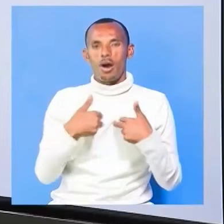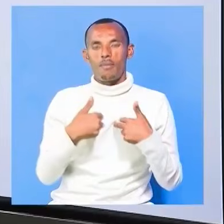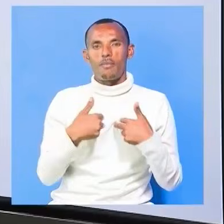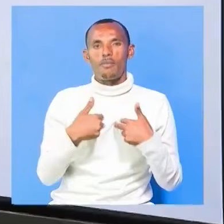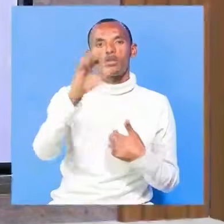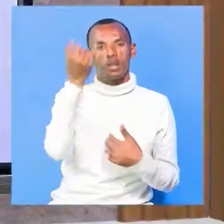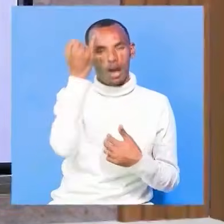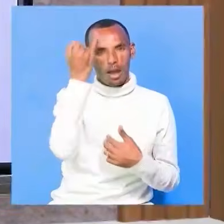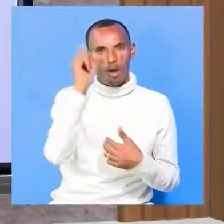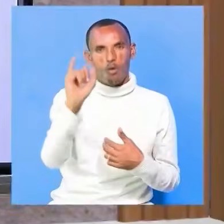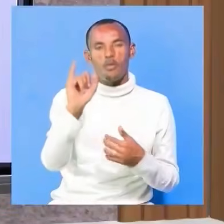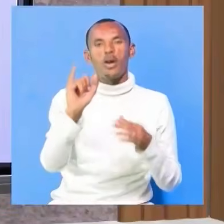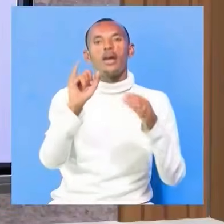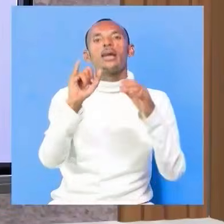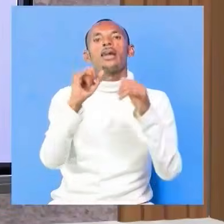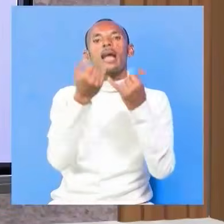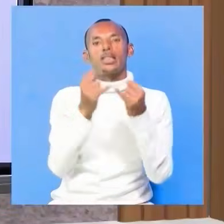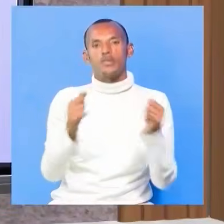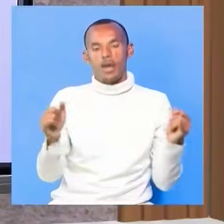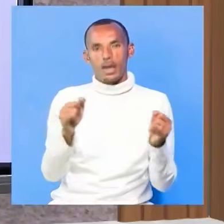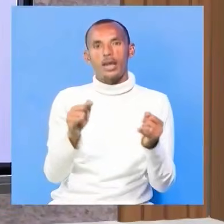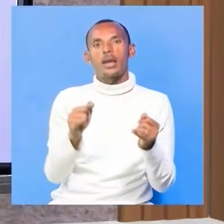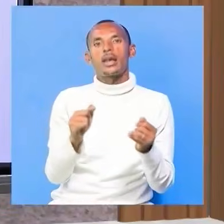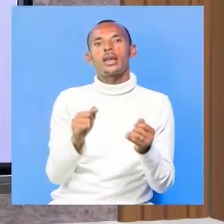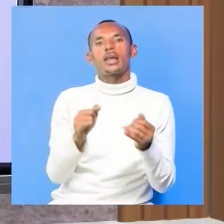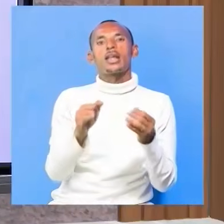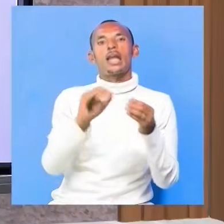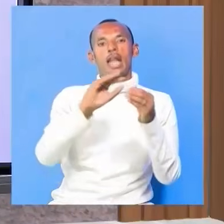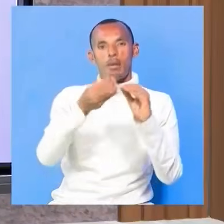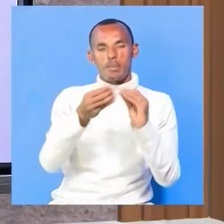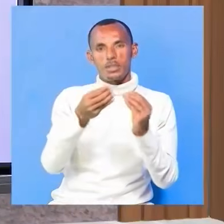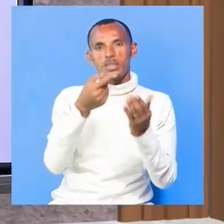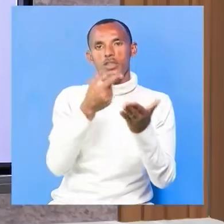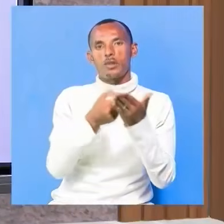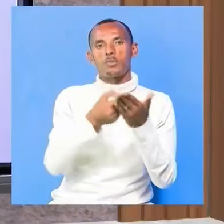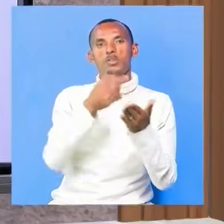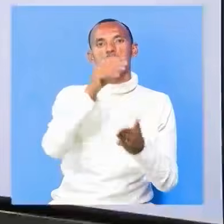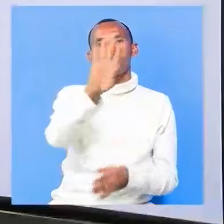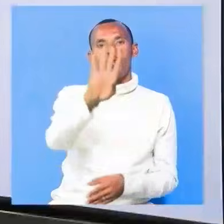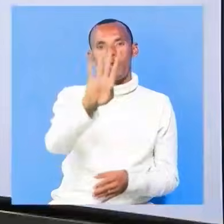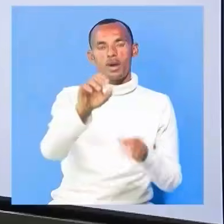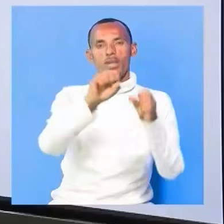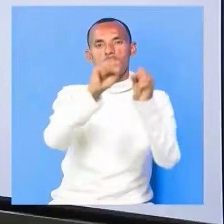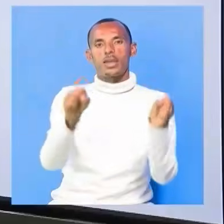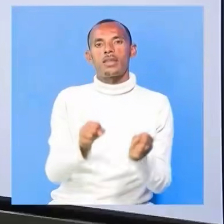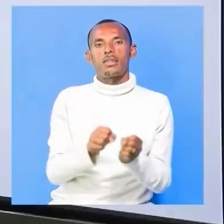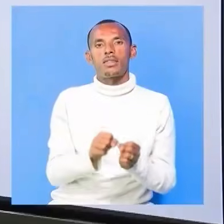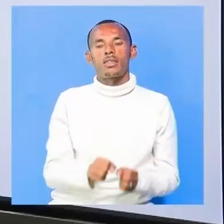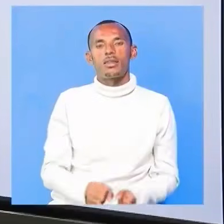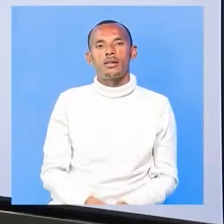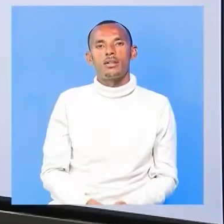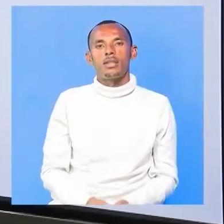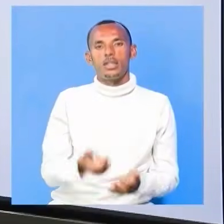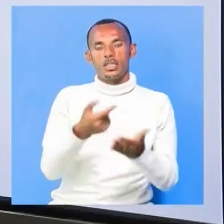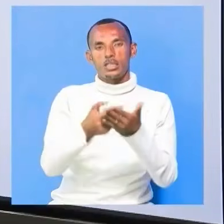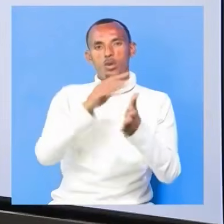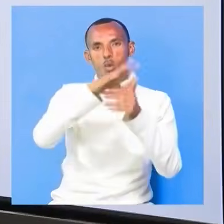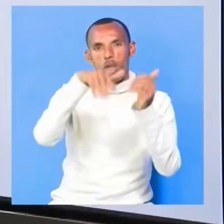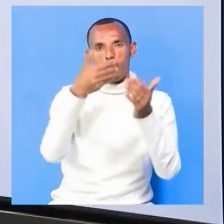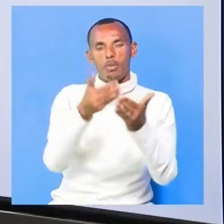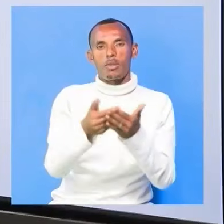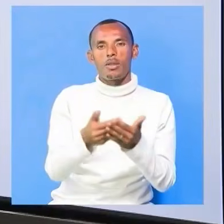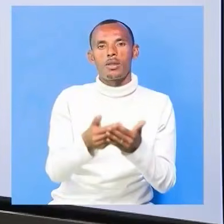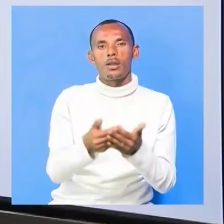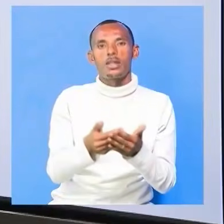you have got the idea of classifying numbers in terms of these four sets, right? So this